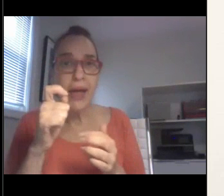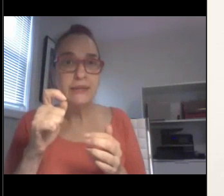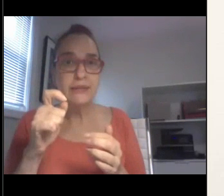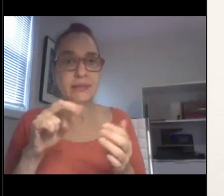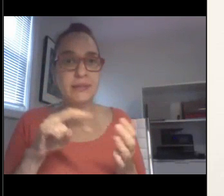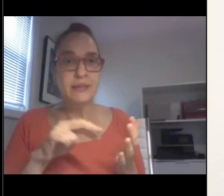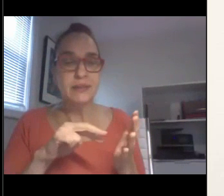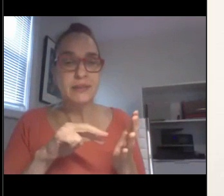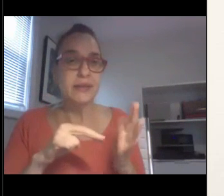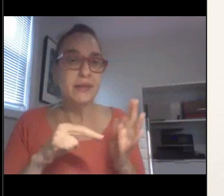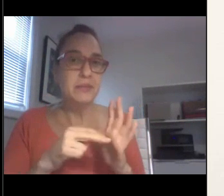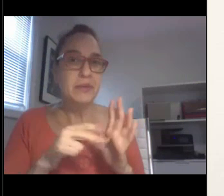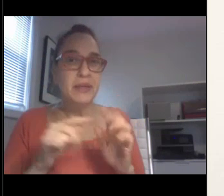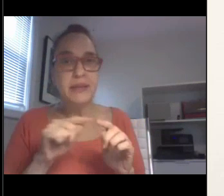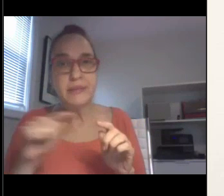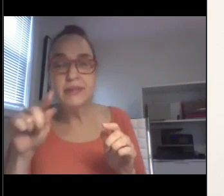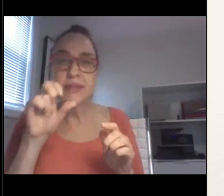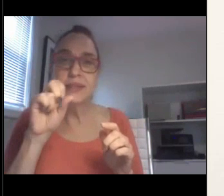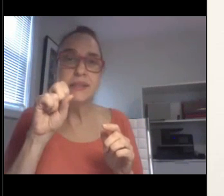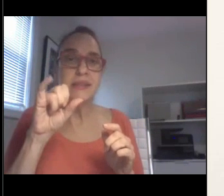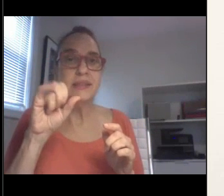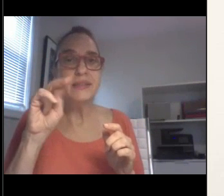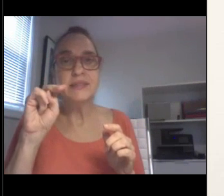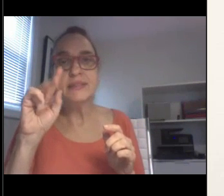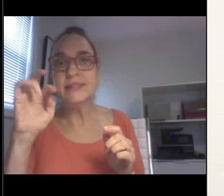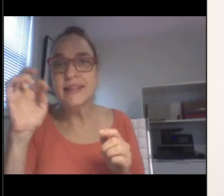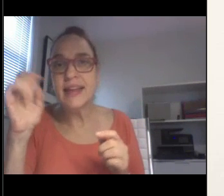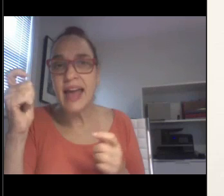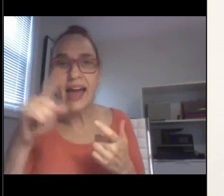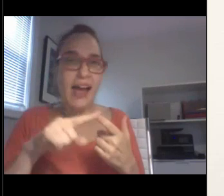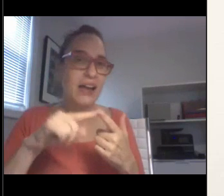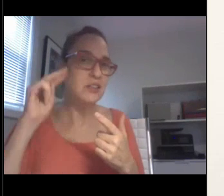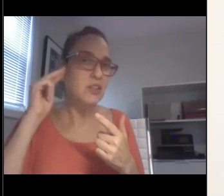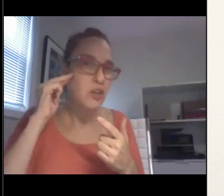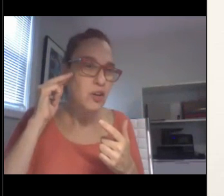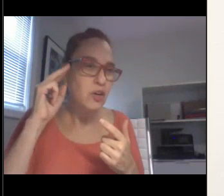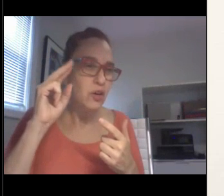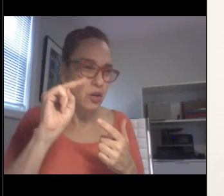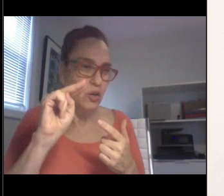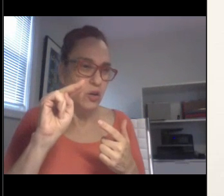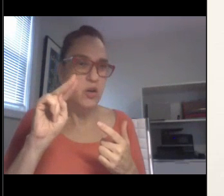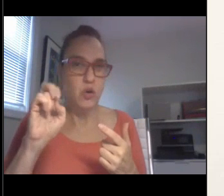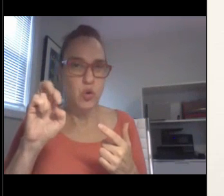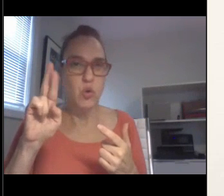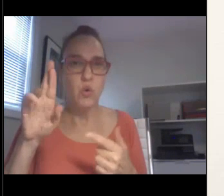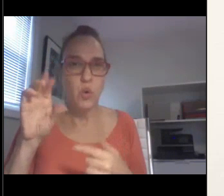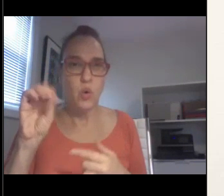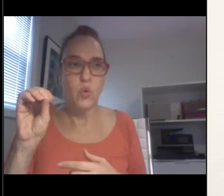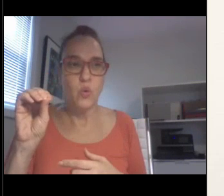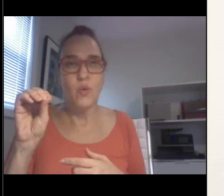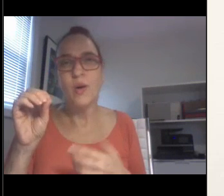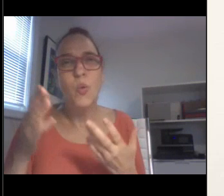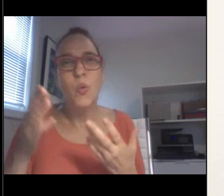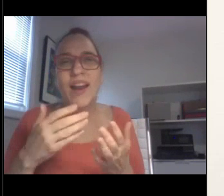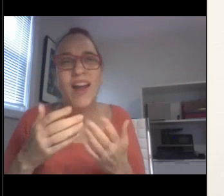or a number of other things, neuro, whatever X is, whatever non-thing that is, whatever. I'm not gonna slander